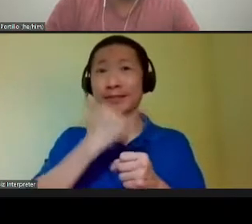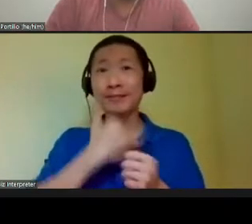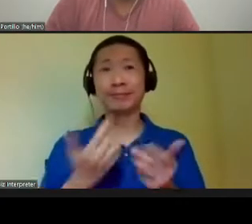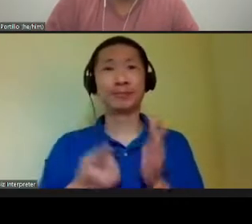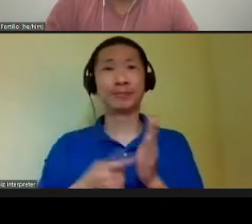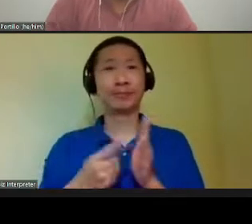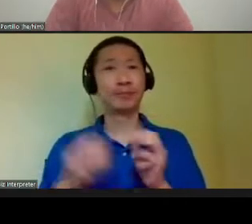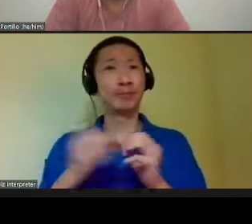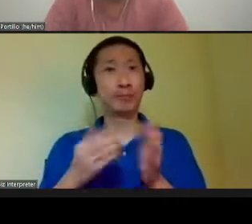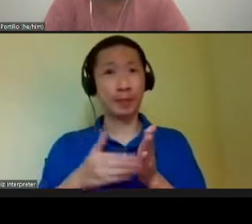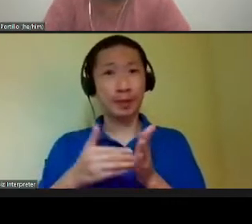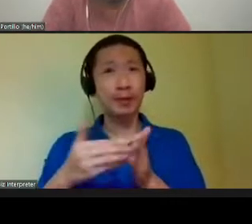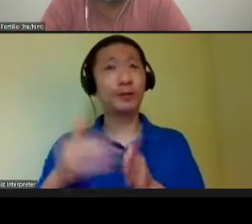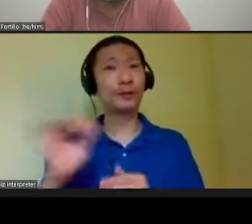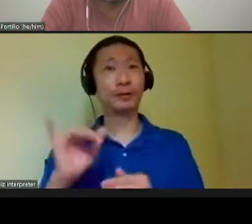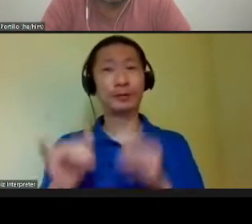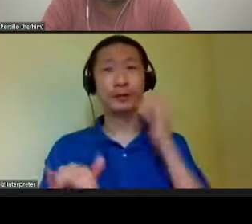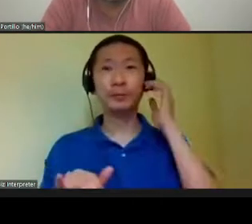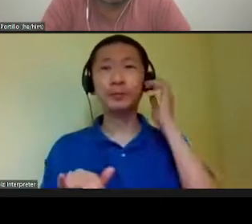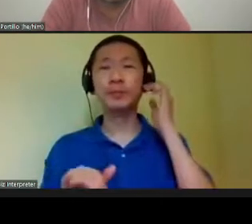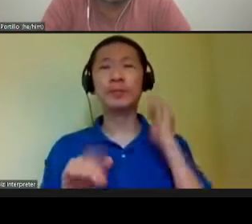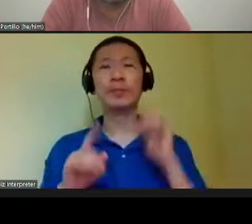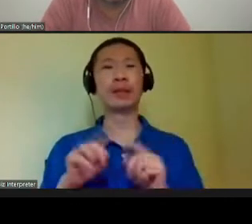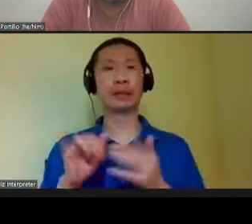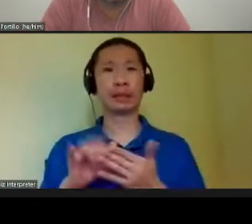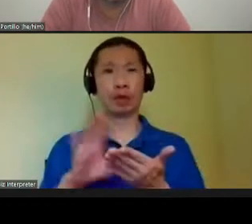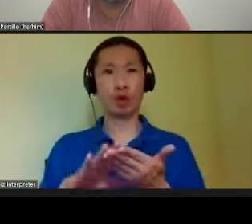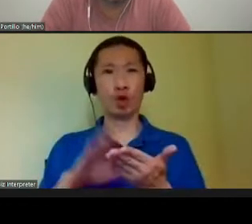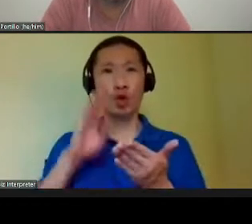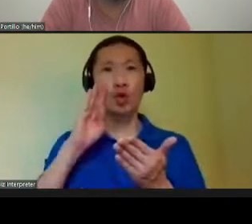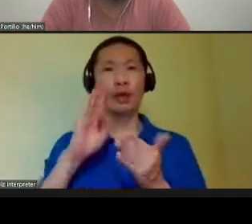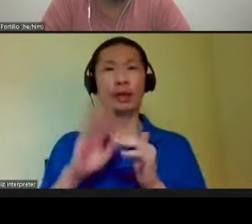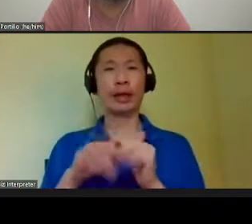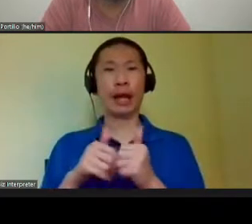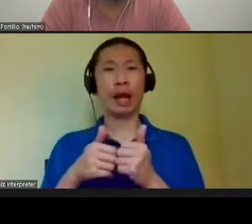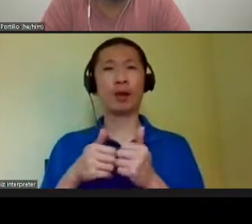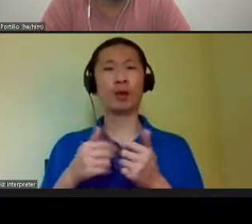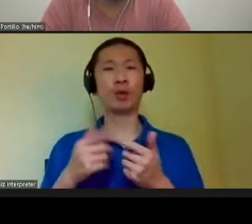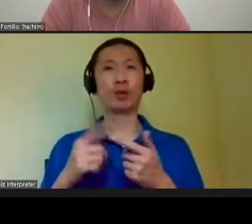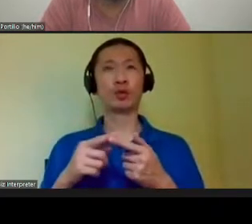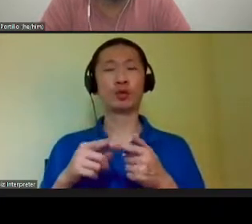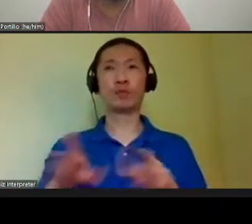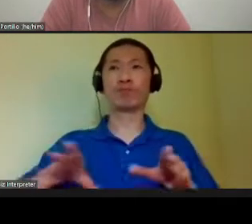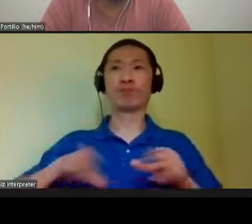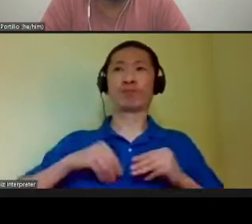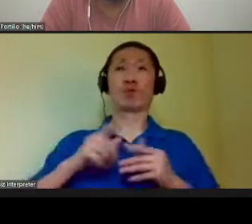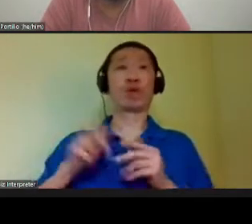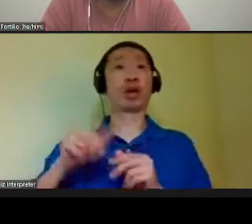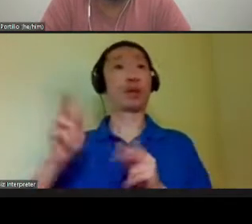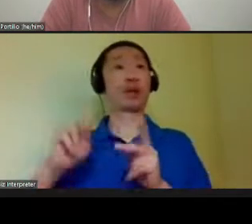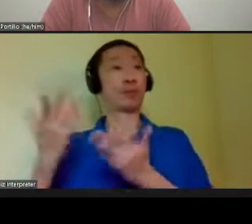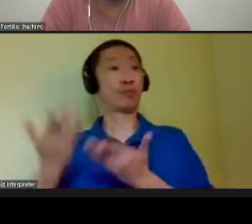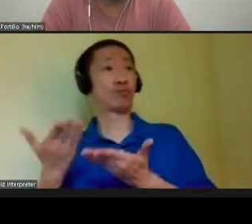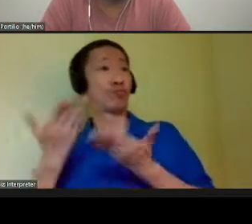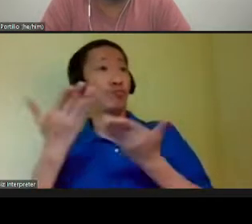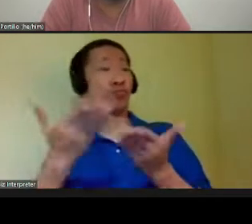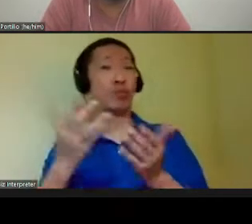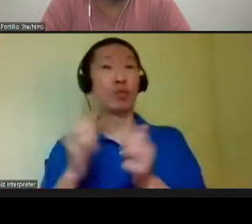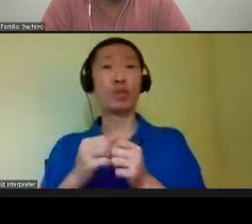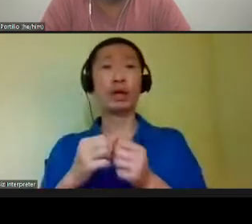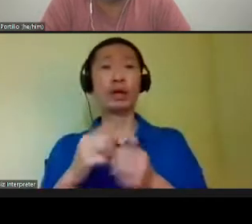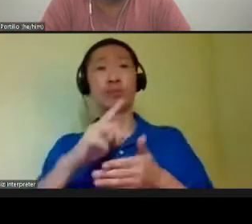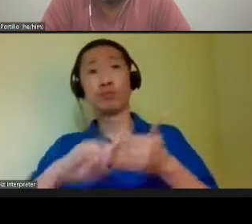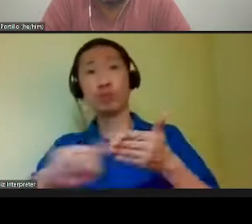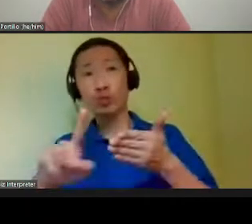frequently. But it's learning how to take what other people are offering, right, in terms of both correction